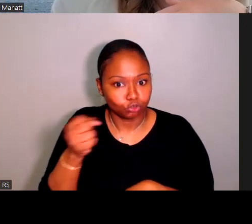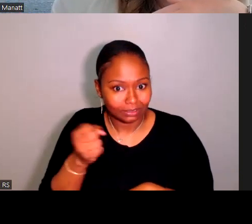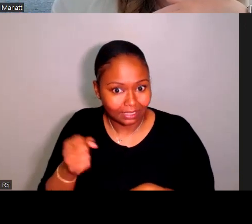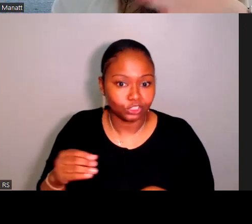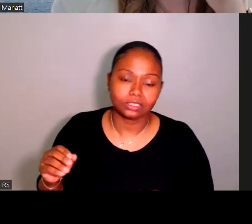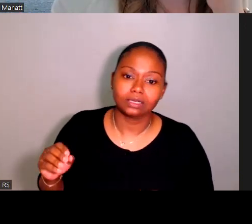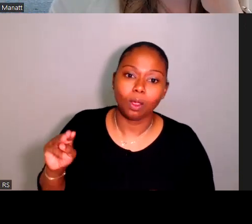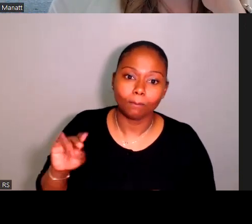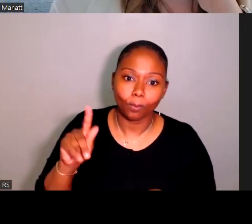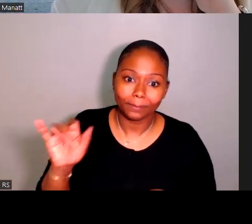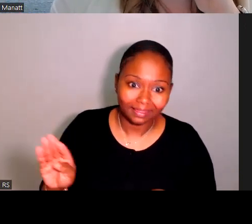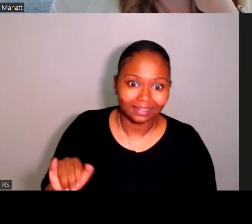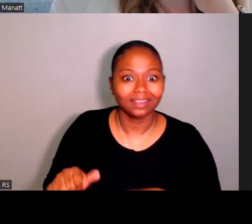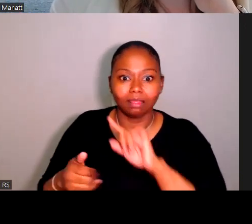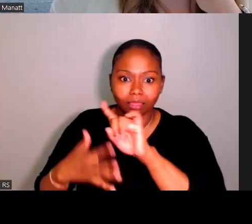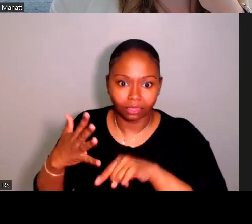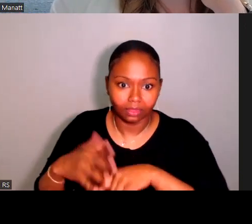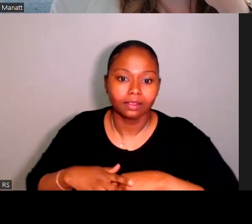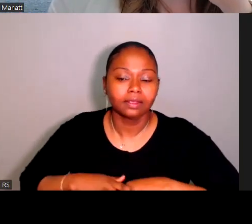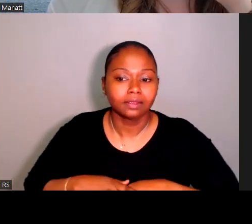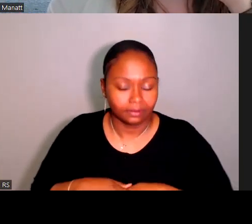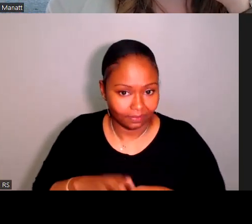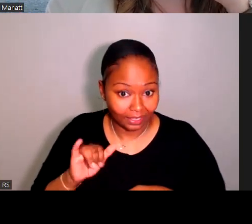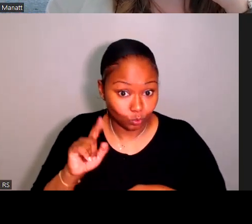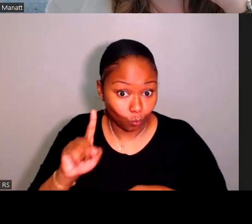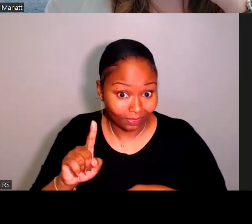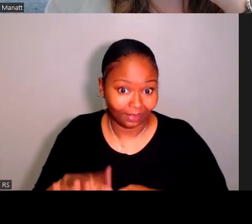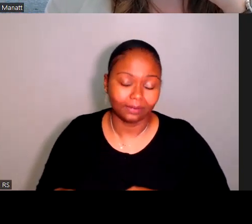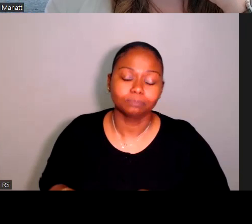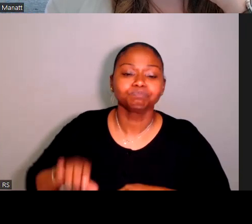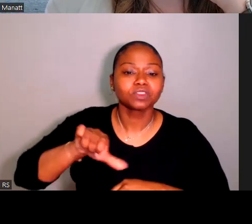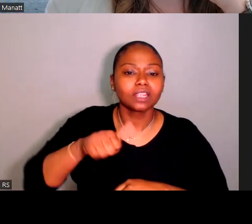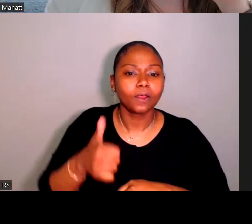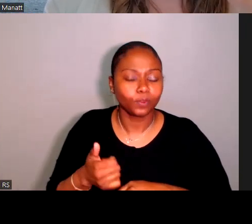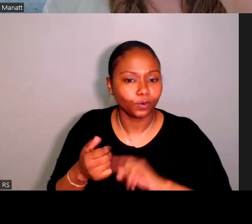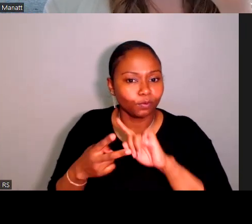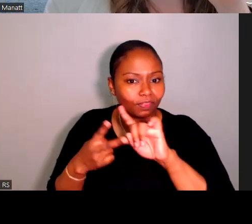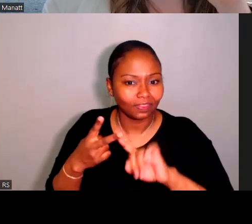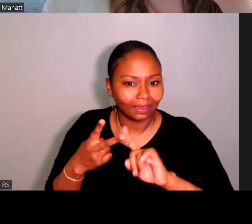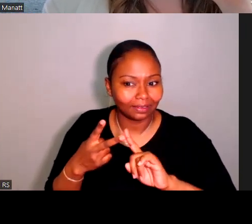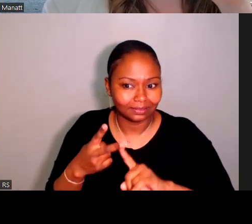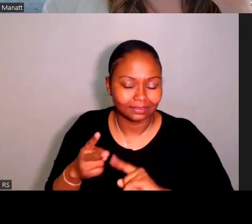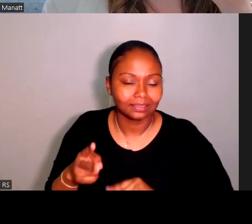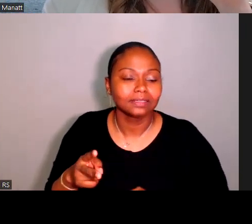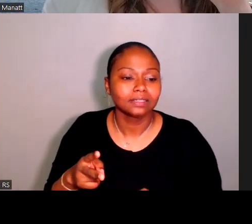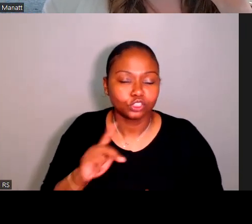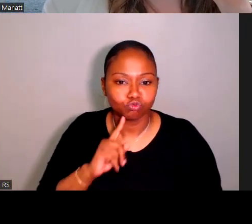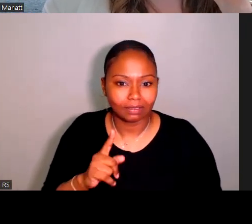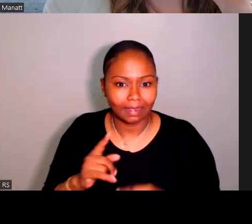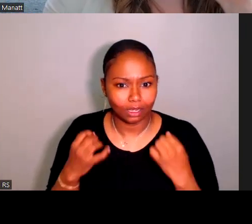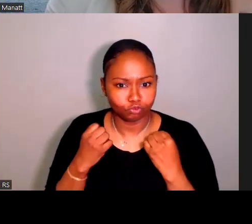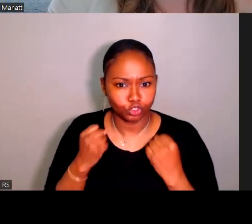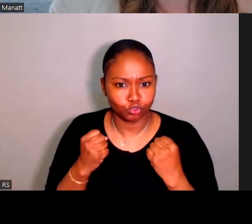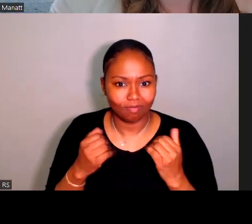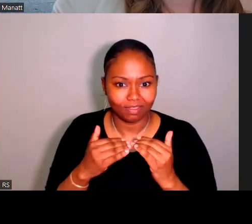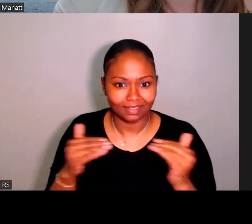et cetera. So that's one thing that I'm hearing. The second I'm hearing is to strengthen some of these standards. And